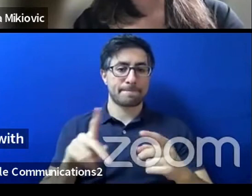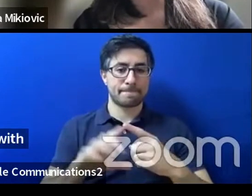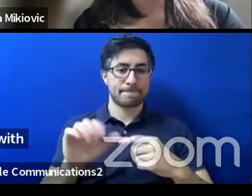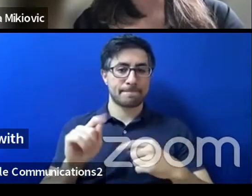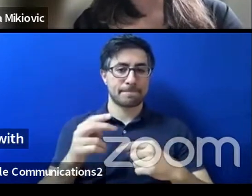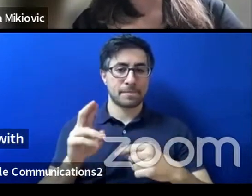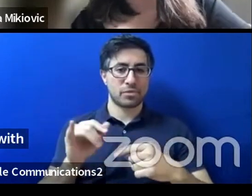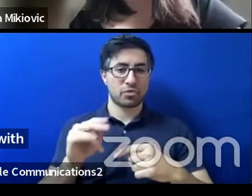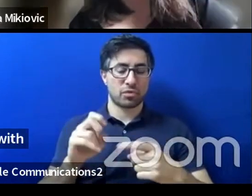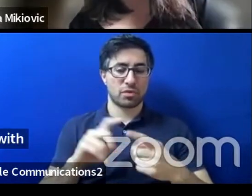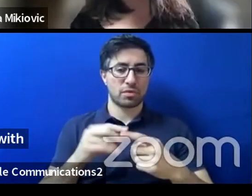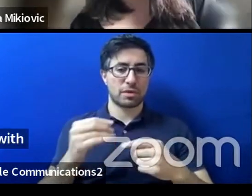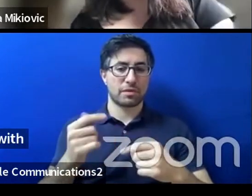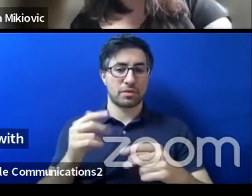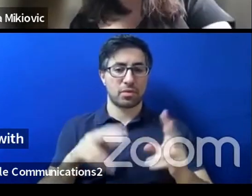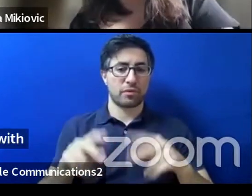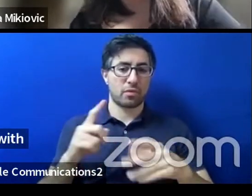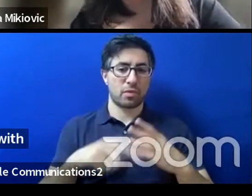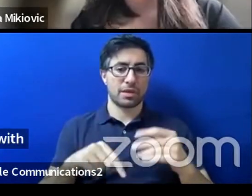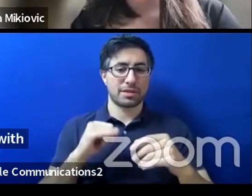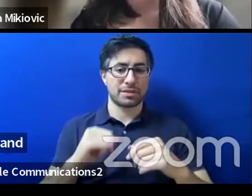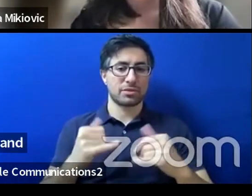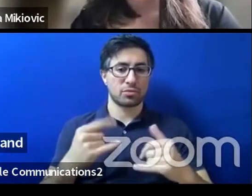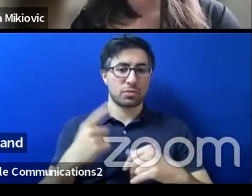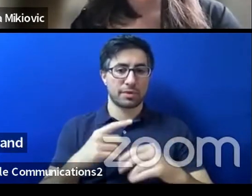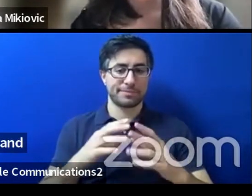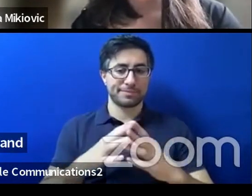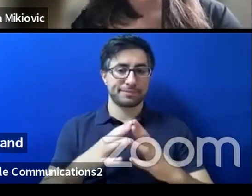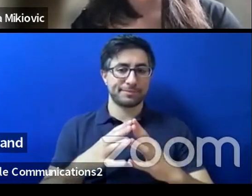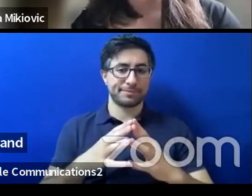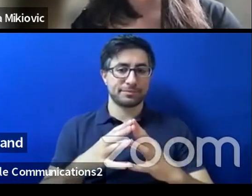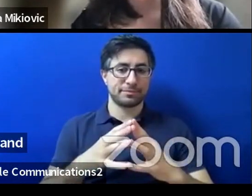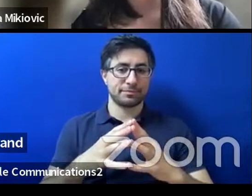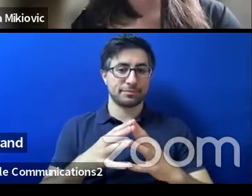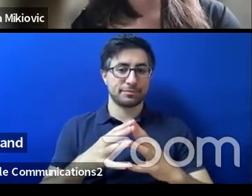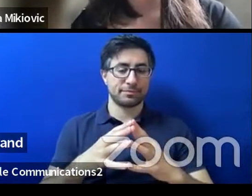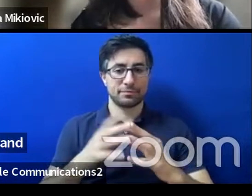us a little bit of overview of what this is today.